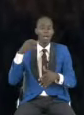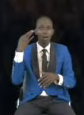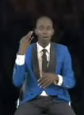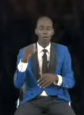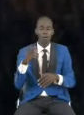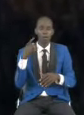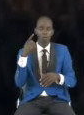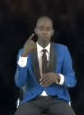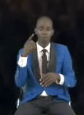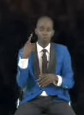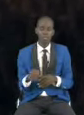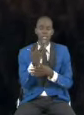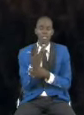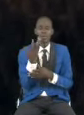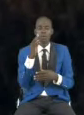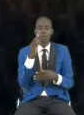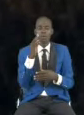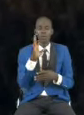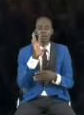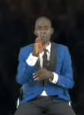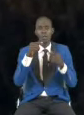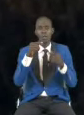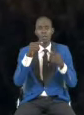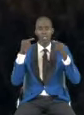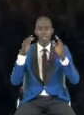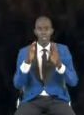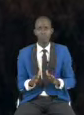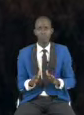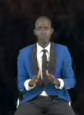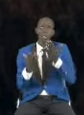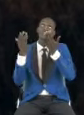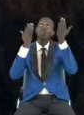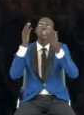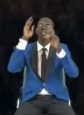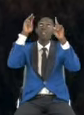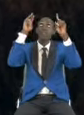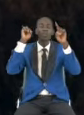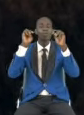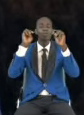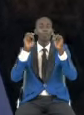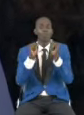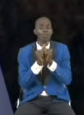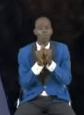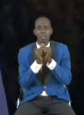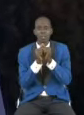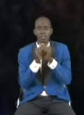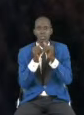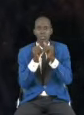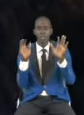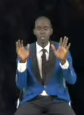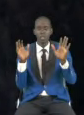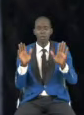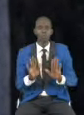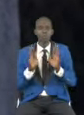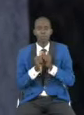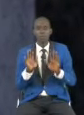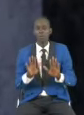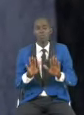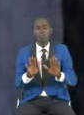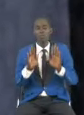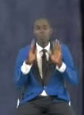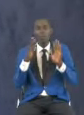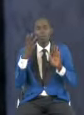of your enemies might serve him without fear. Fear of cockroach, fear of